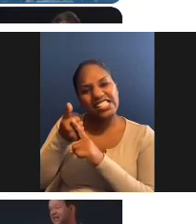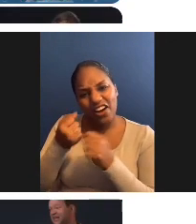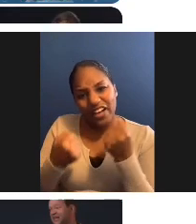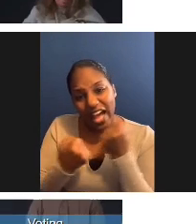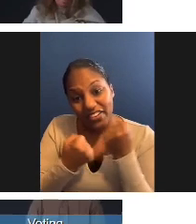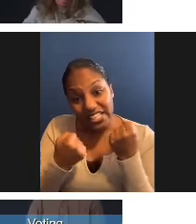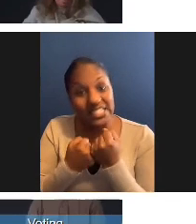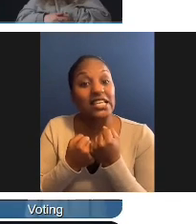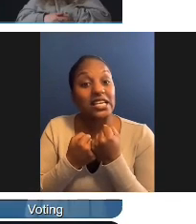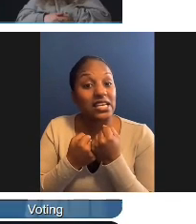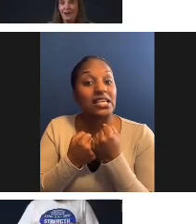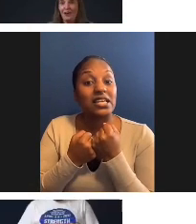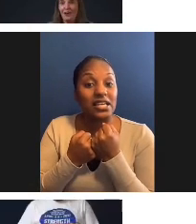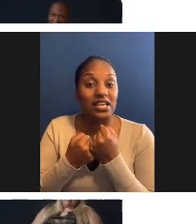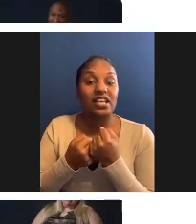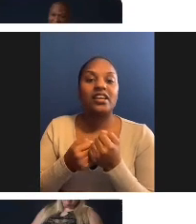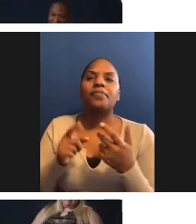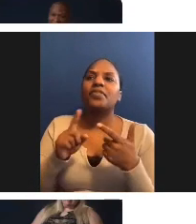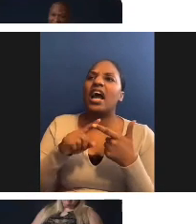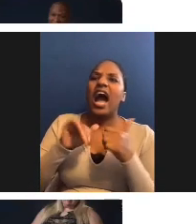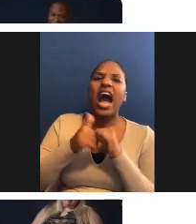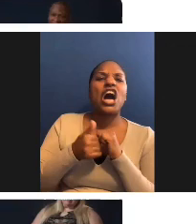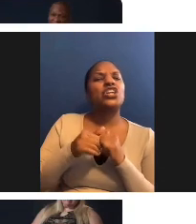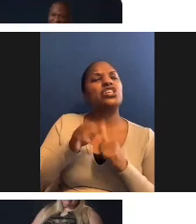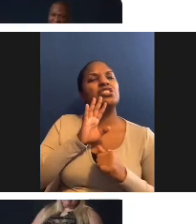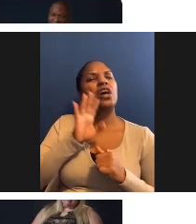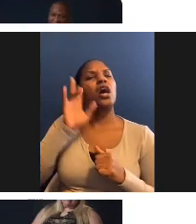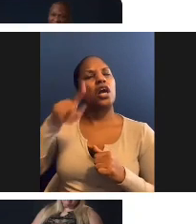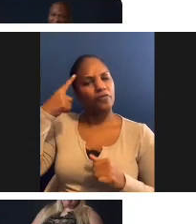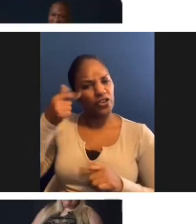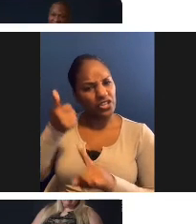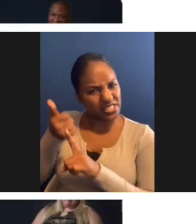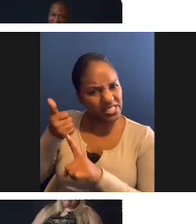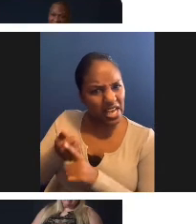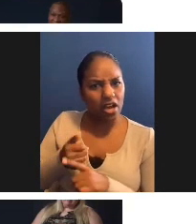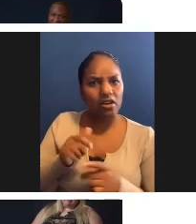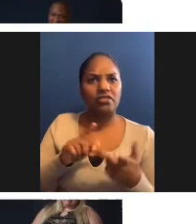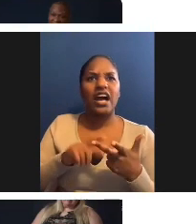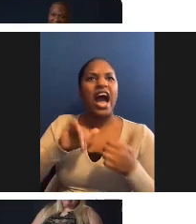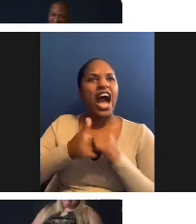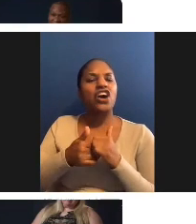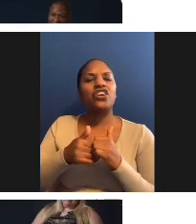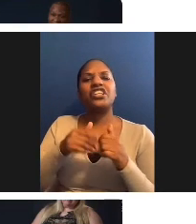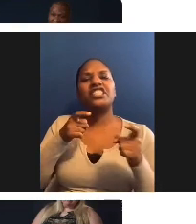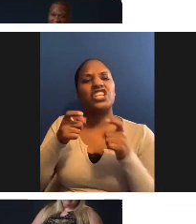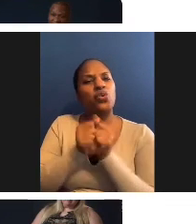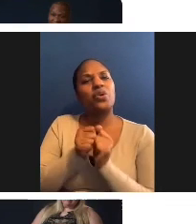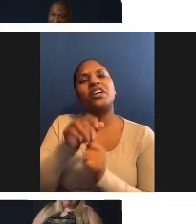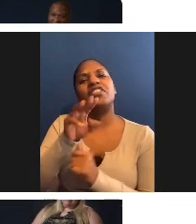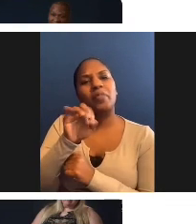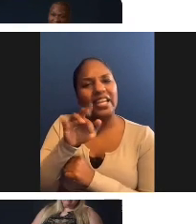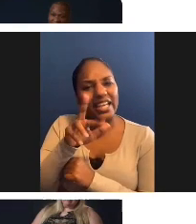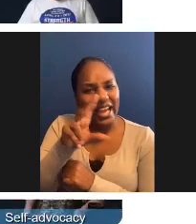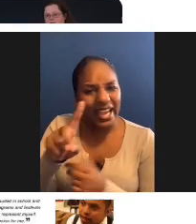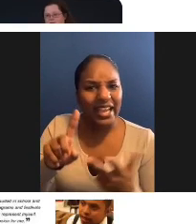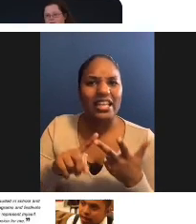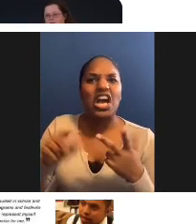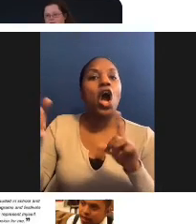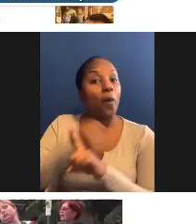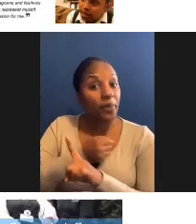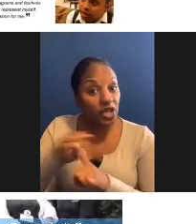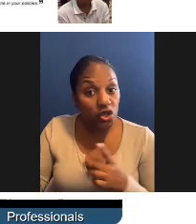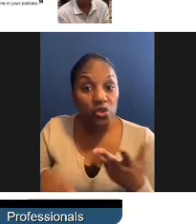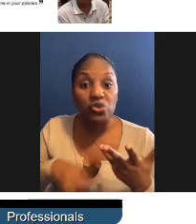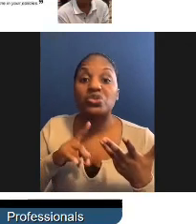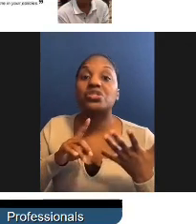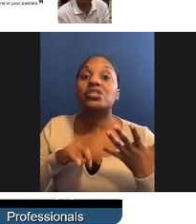self-advocacy, how to speak up, how to deal with Medicaid, abuse, work. And it's